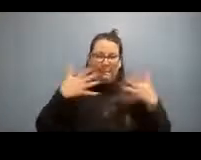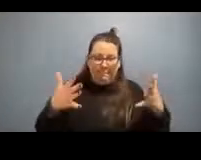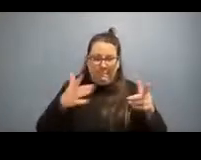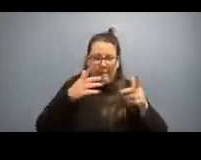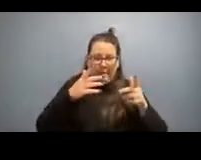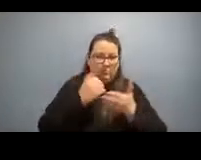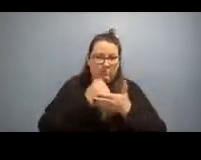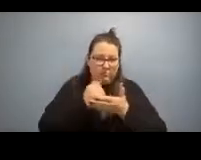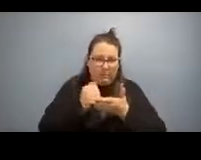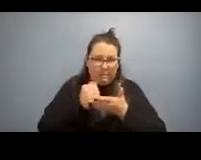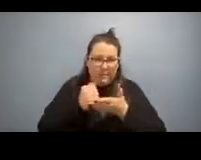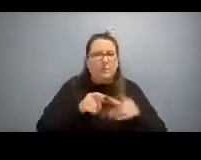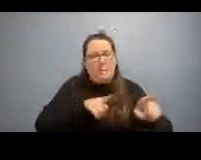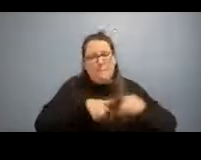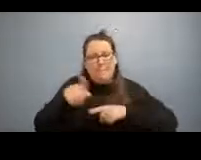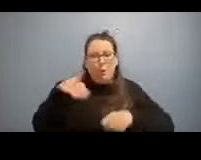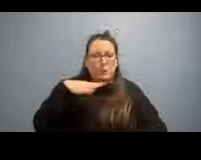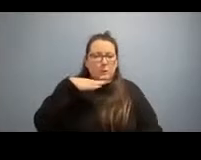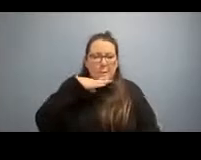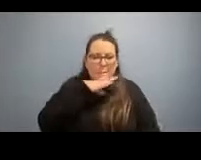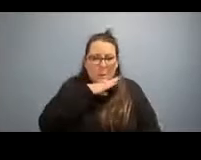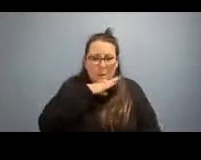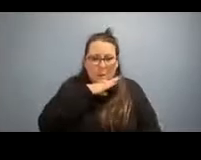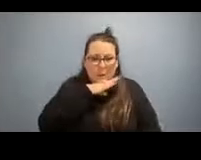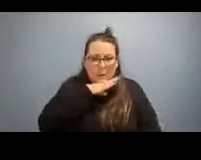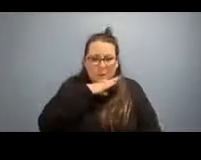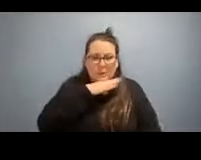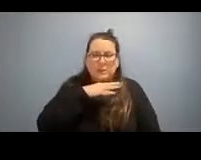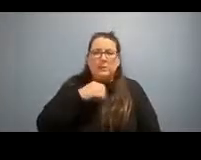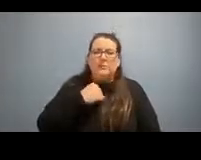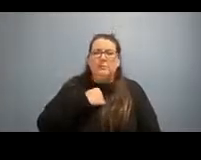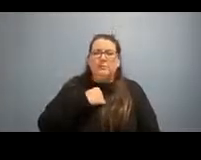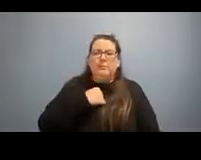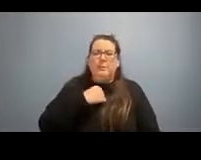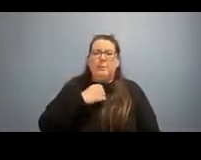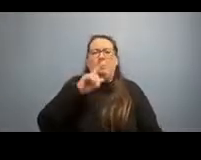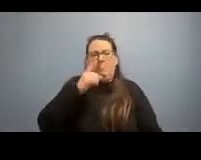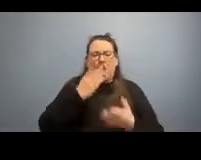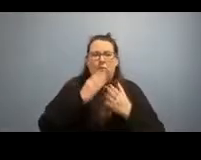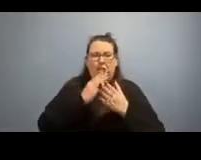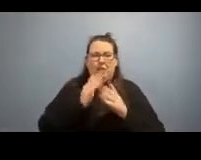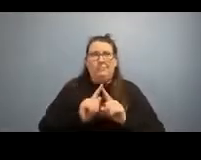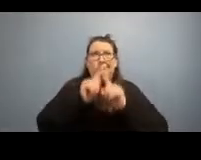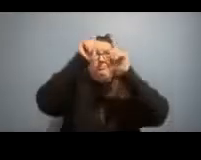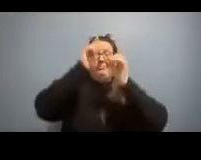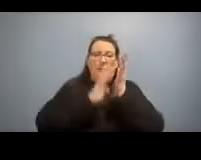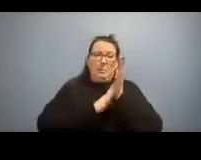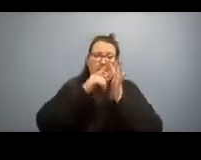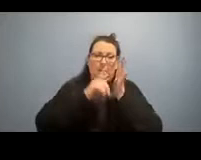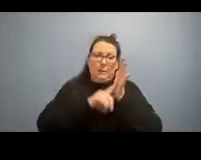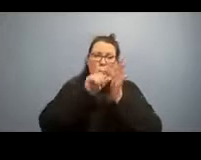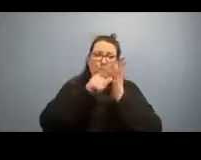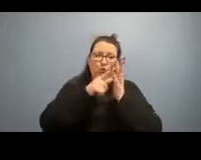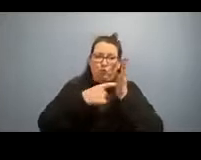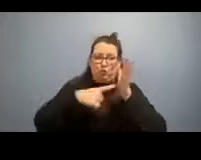again is in Metro Melbourne, but it's all the way up to Mildura on the top part of this chart,